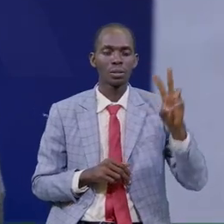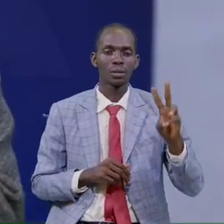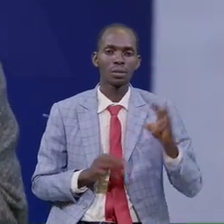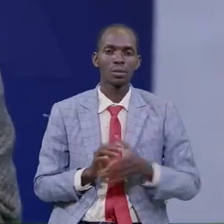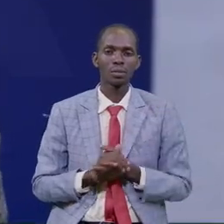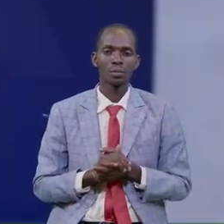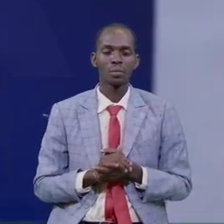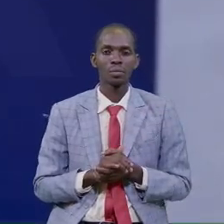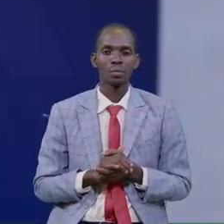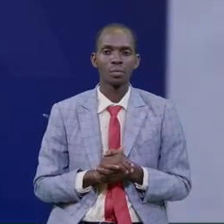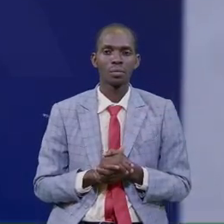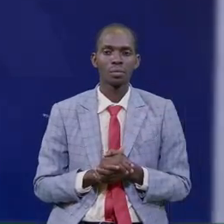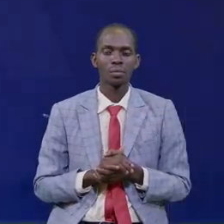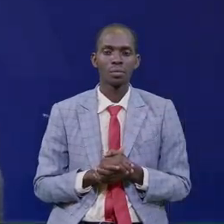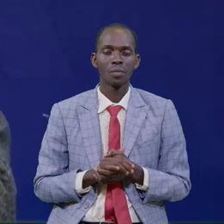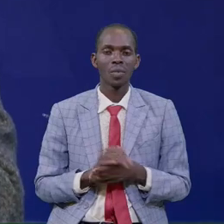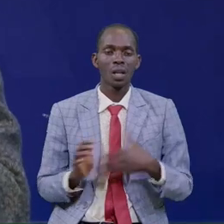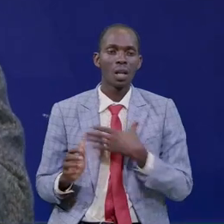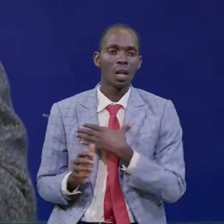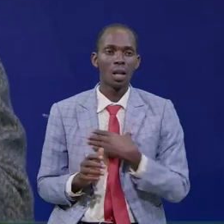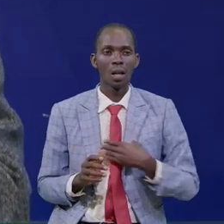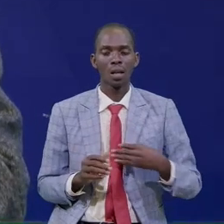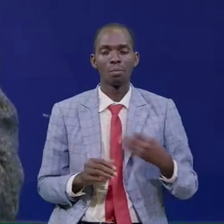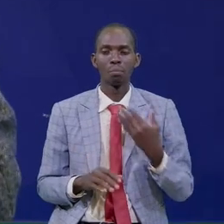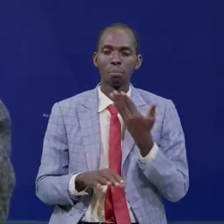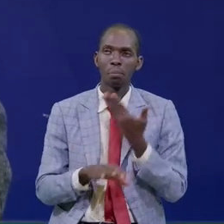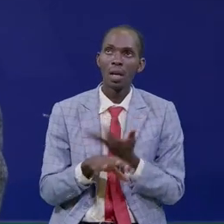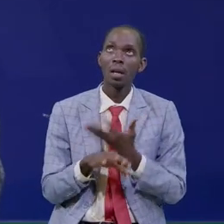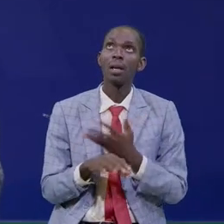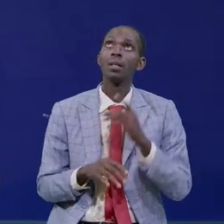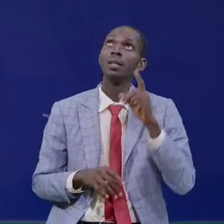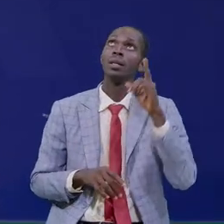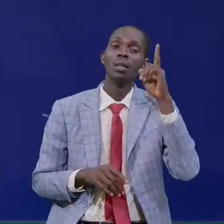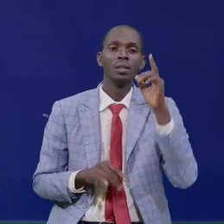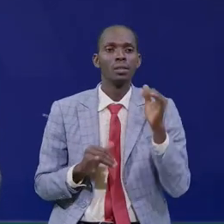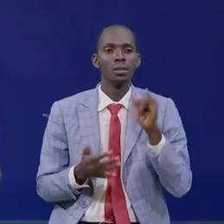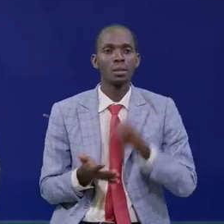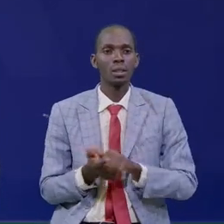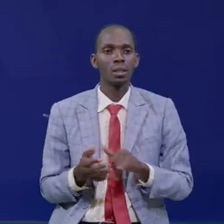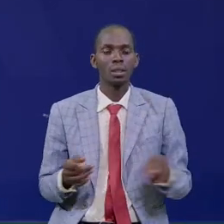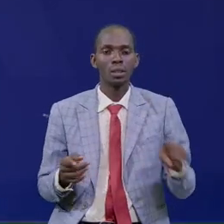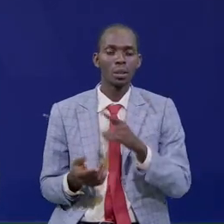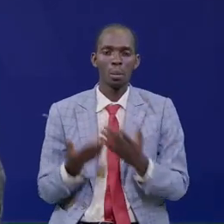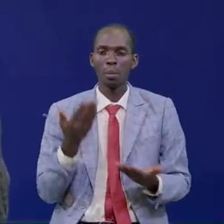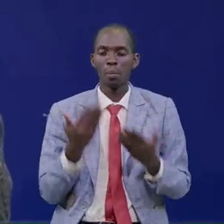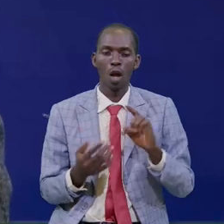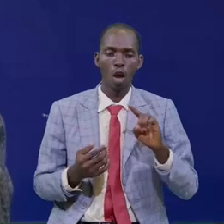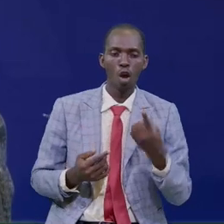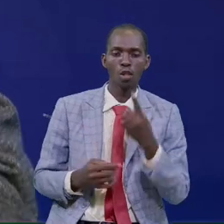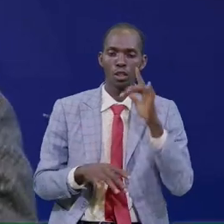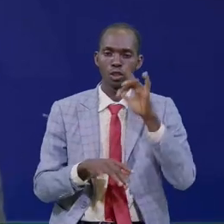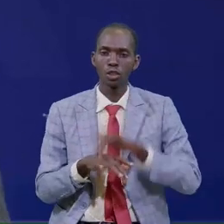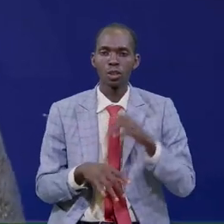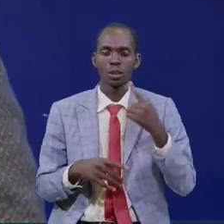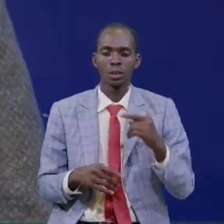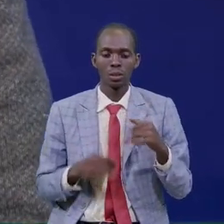14:36. And besought him that they might only touch the hem of